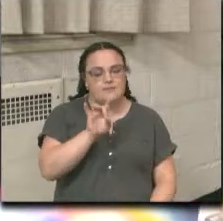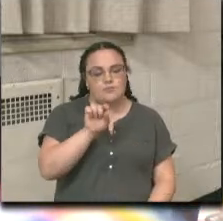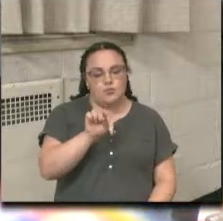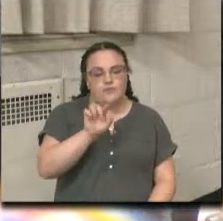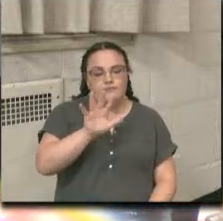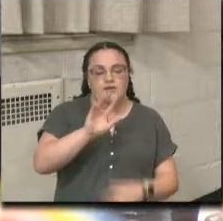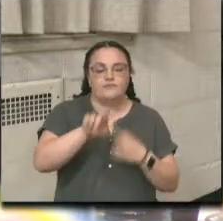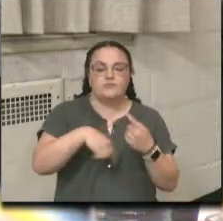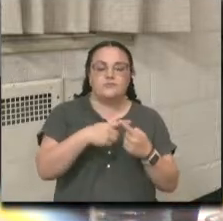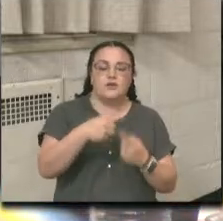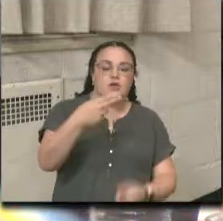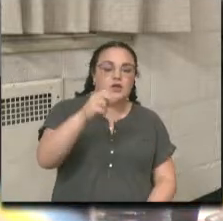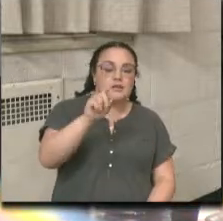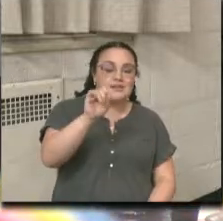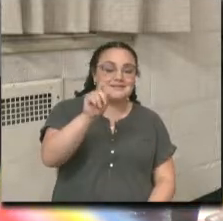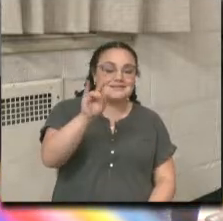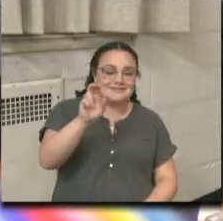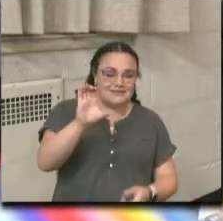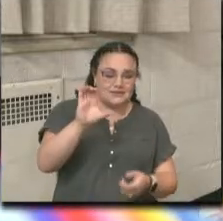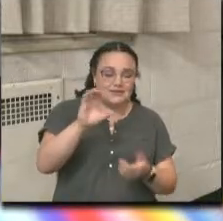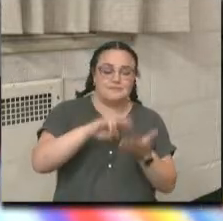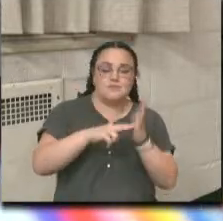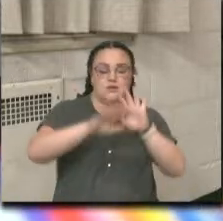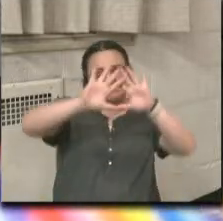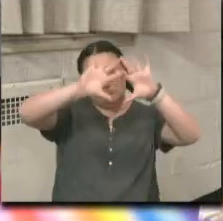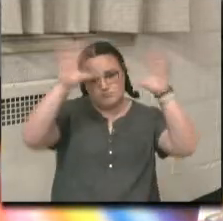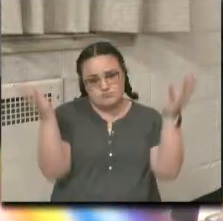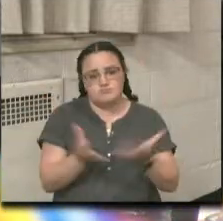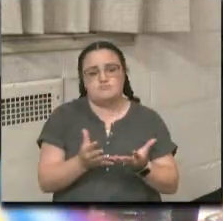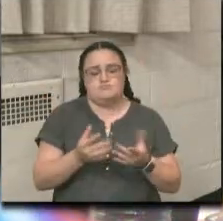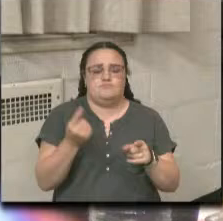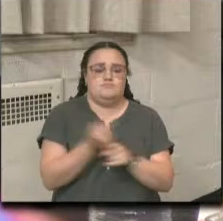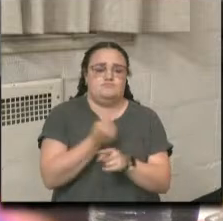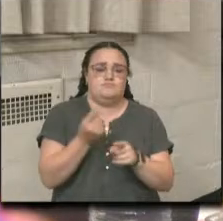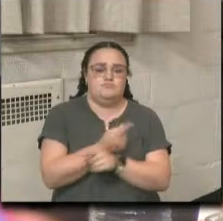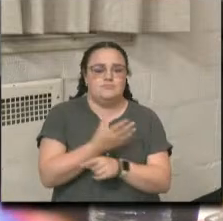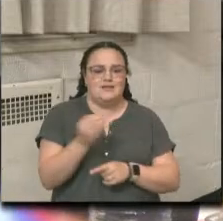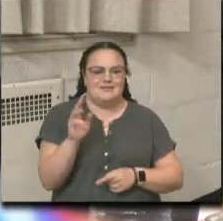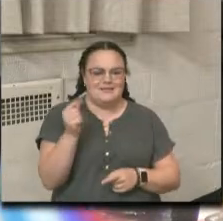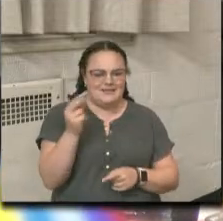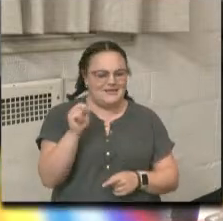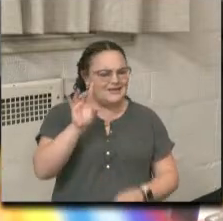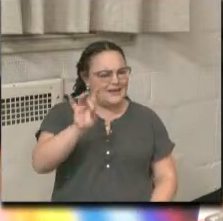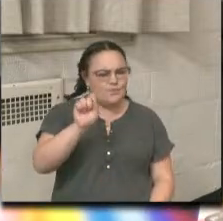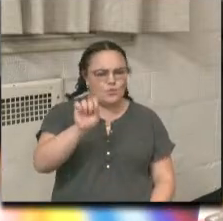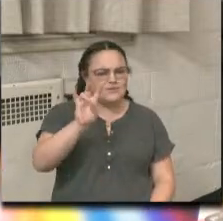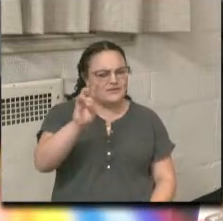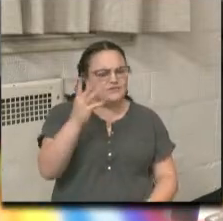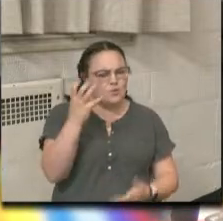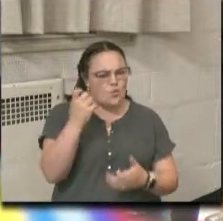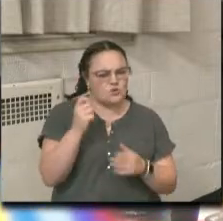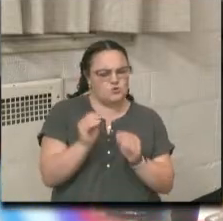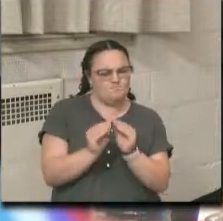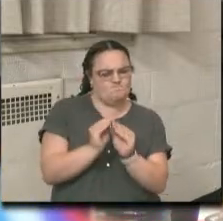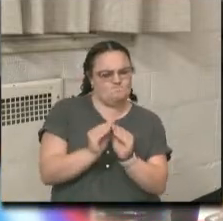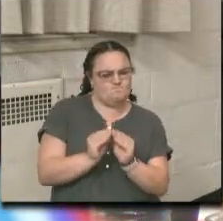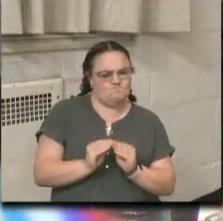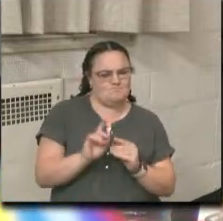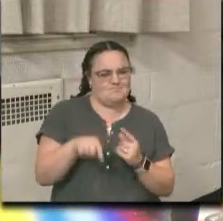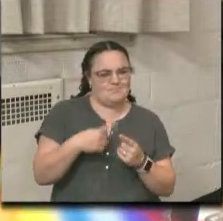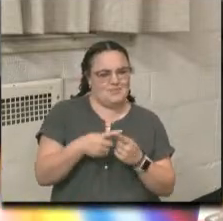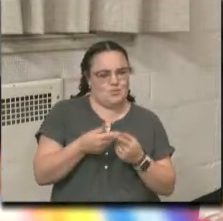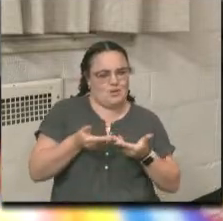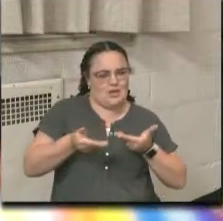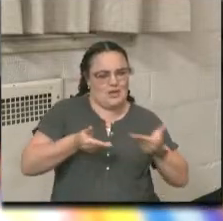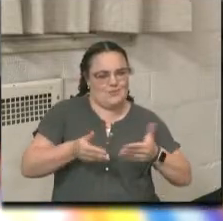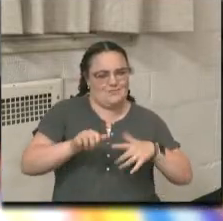holistic academic well-being, and then 8.7 just trying to tighten up the language specifically around their recruitment efforts that we've